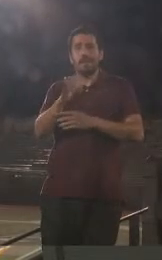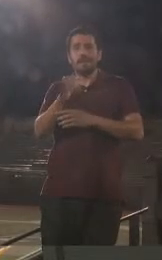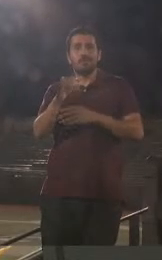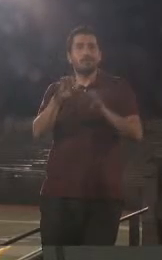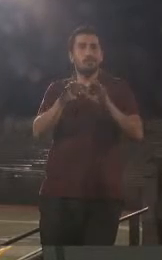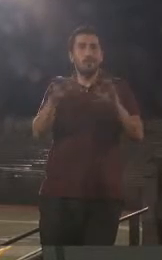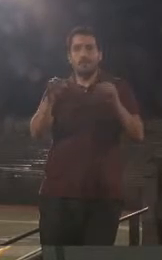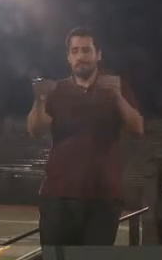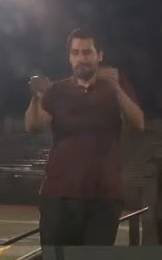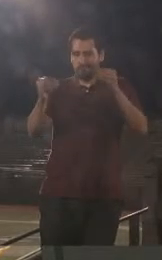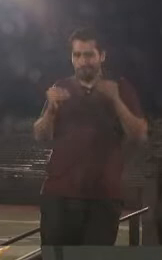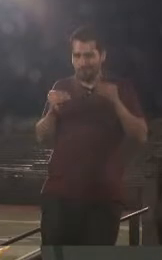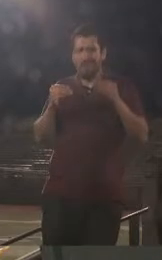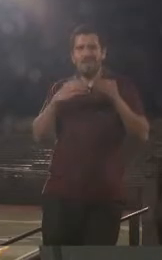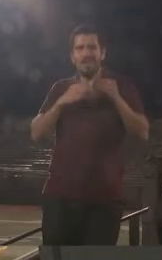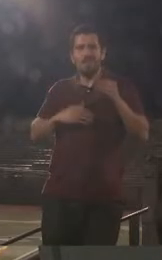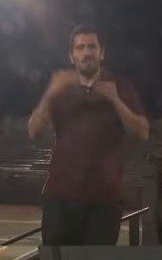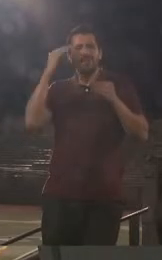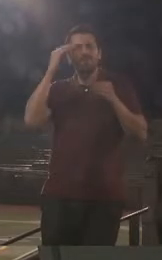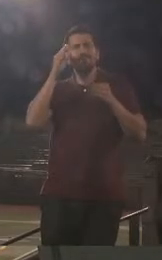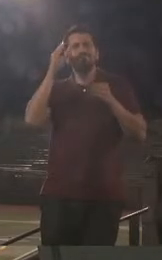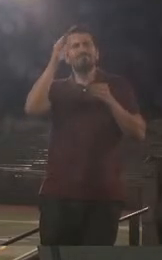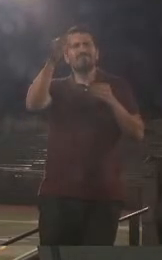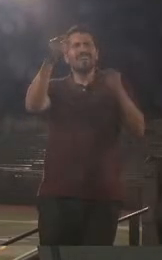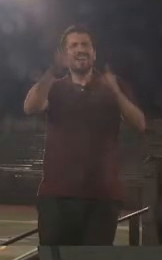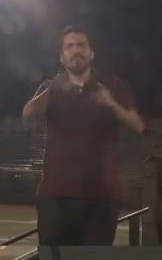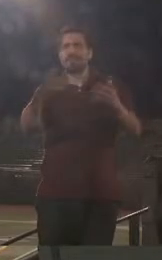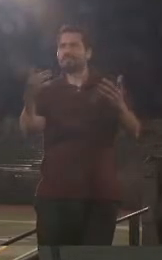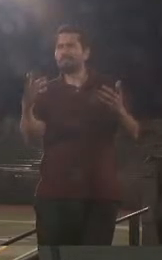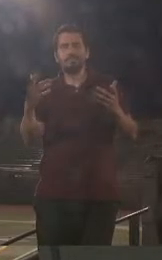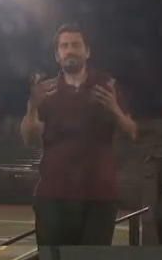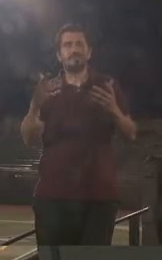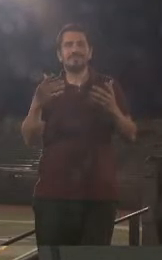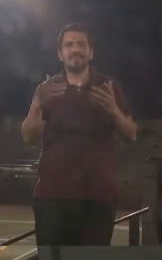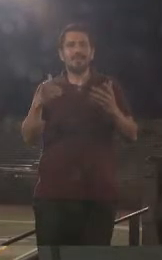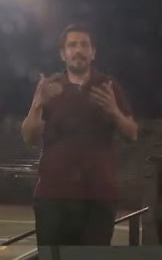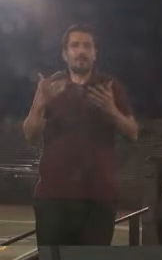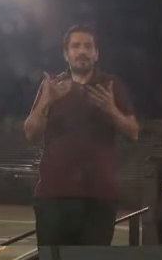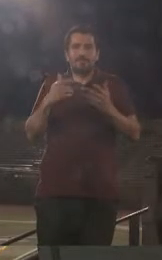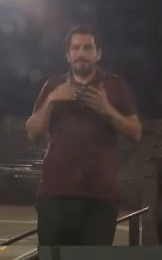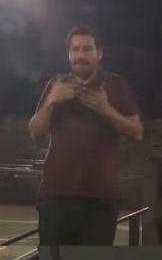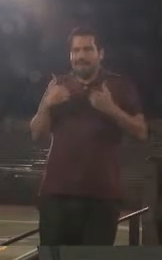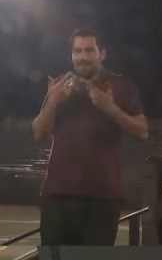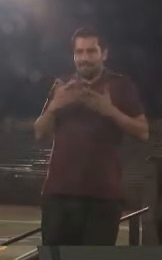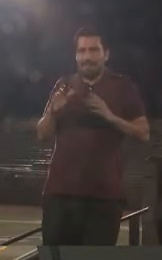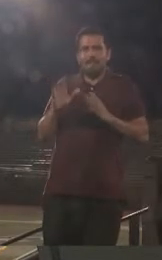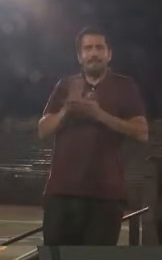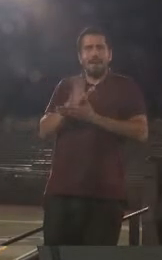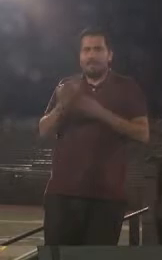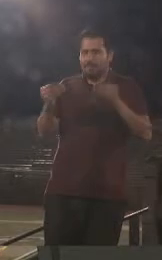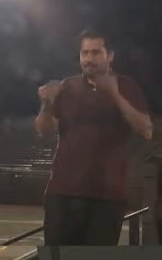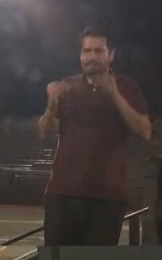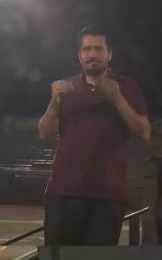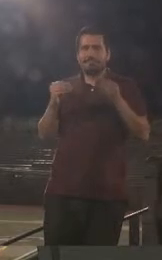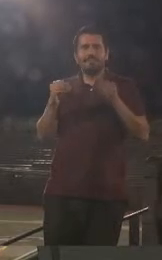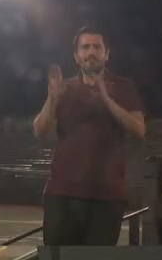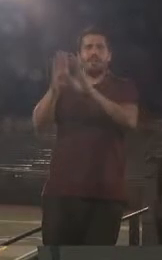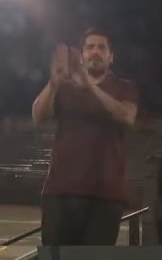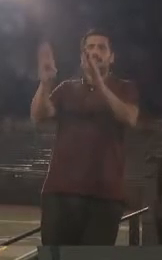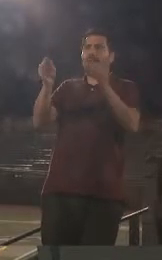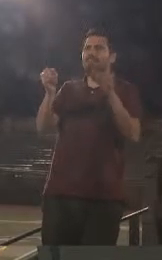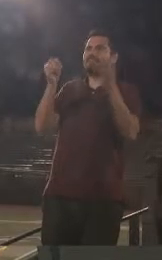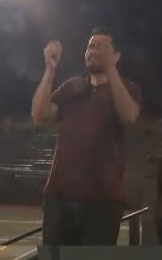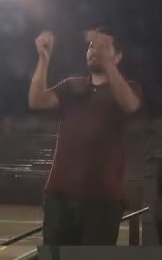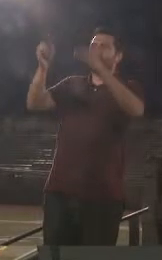tell us where we are headed. Instead, all we are going to leave with today is a piece of paper, one that you will place on the wall and remind us of those